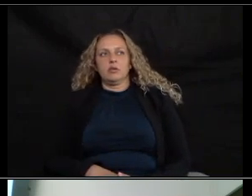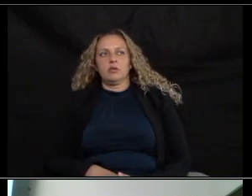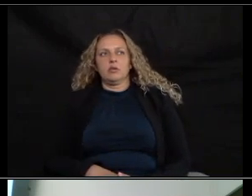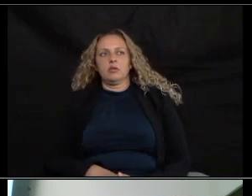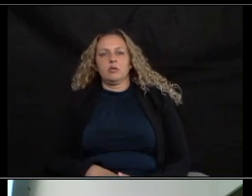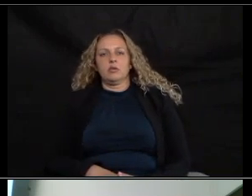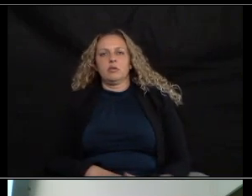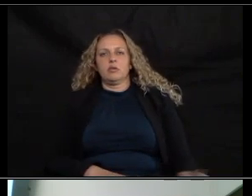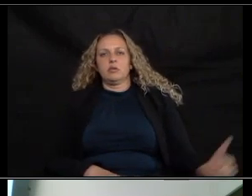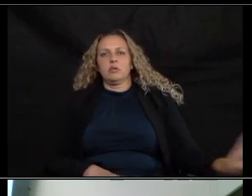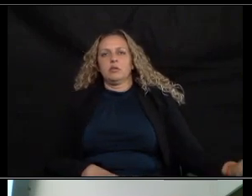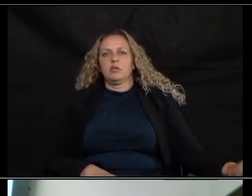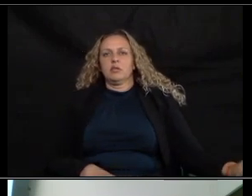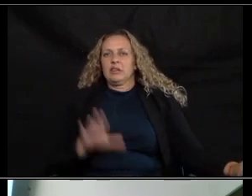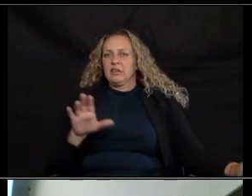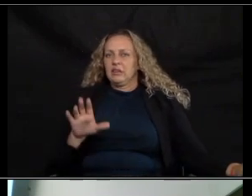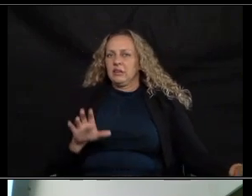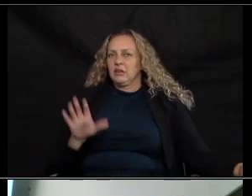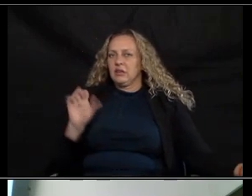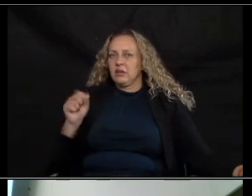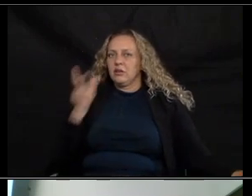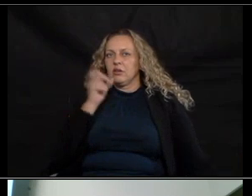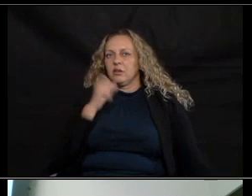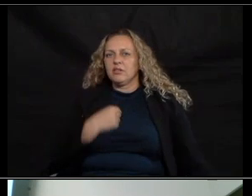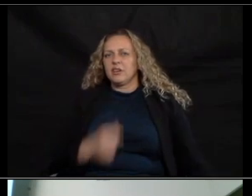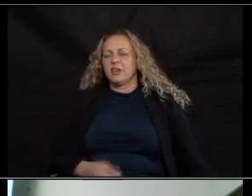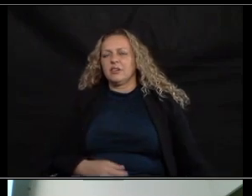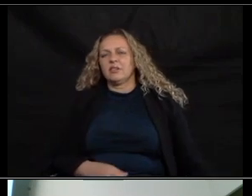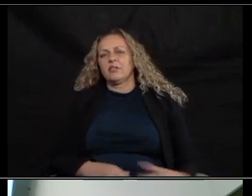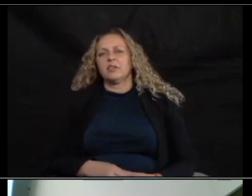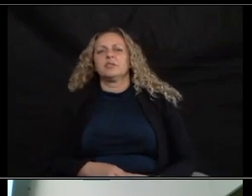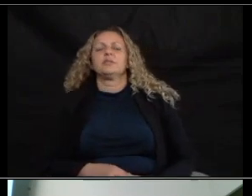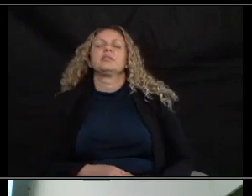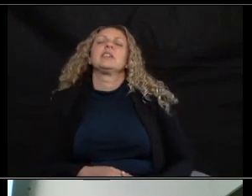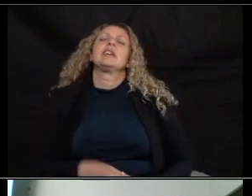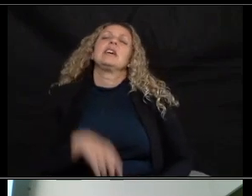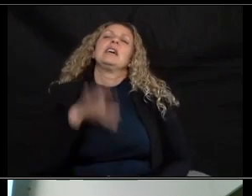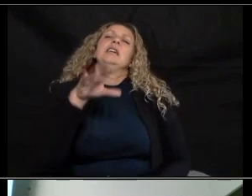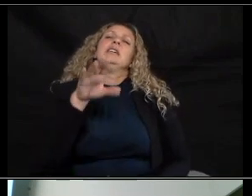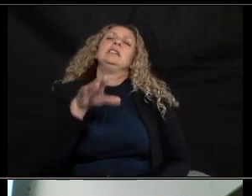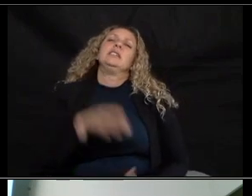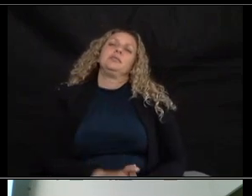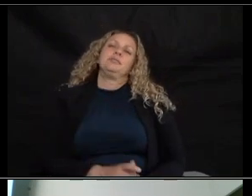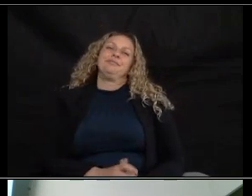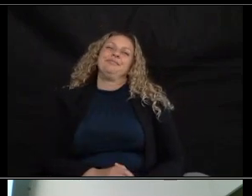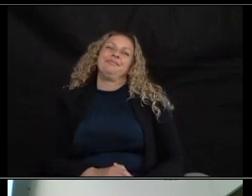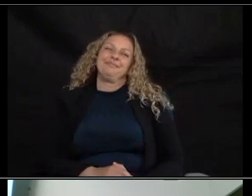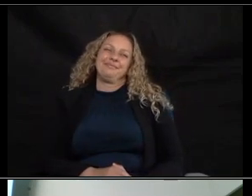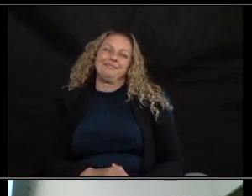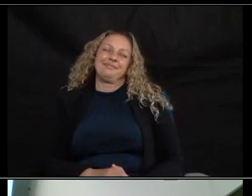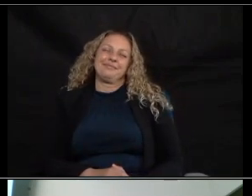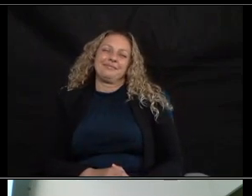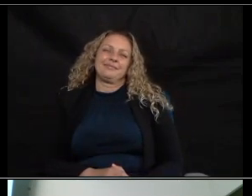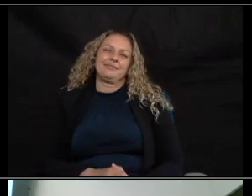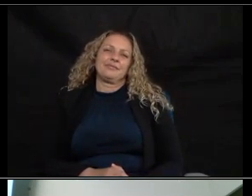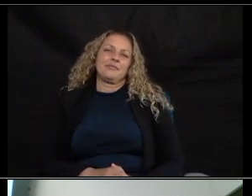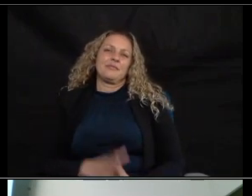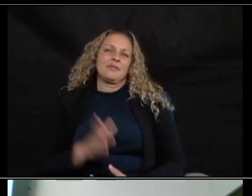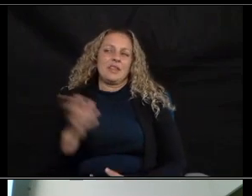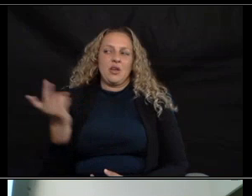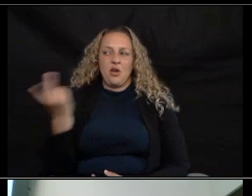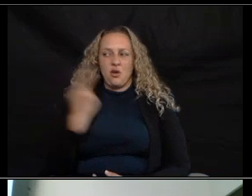Yes, can you hear me? I can. Okay. I don't want to go back over what my cohorts